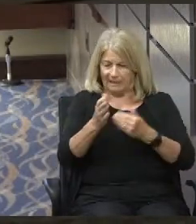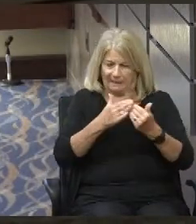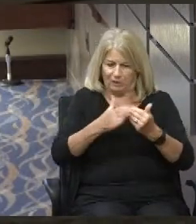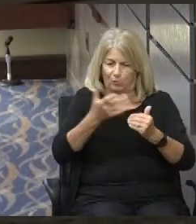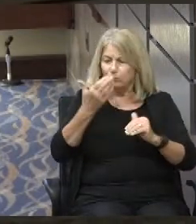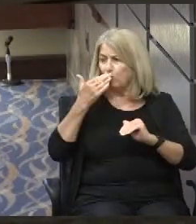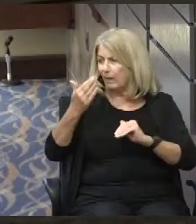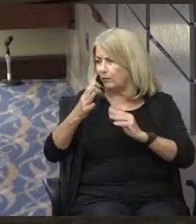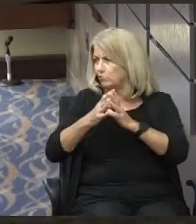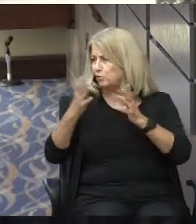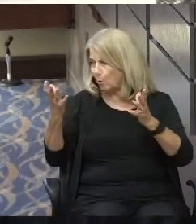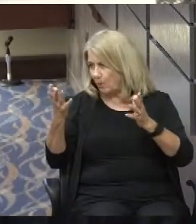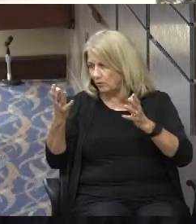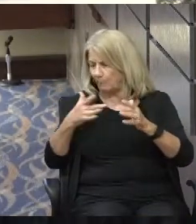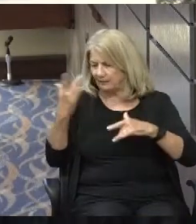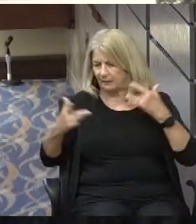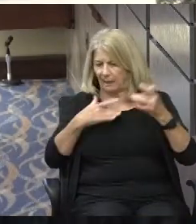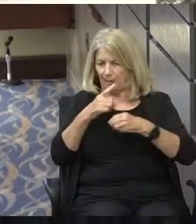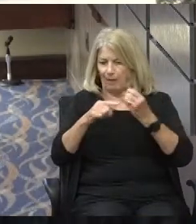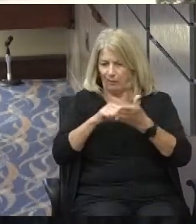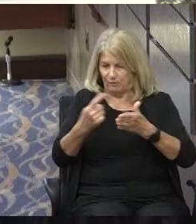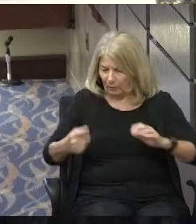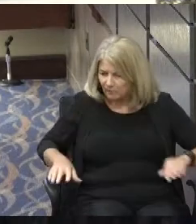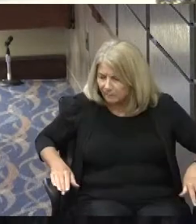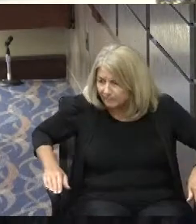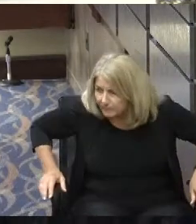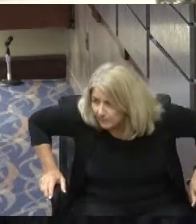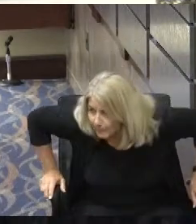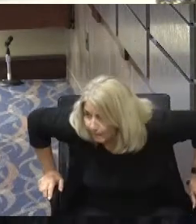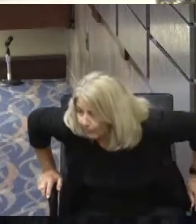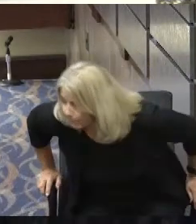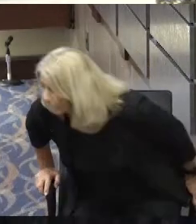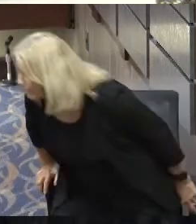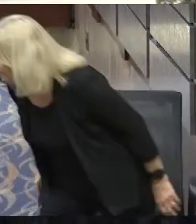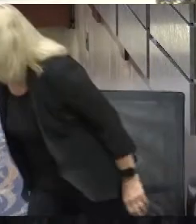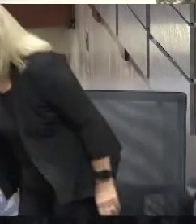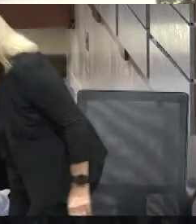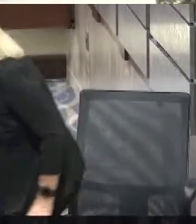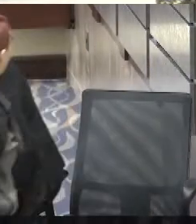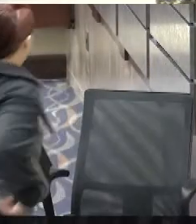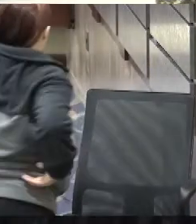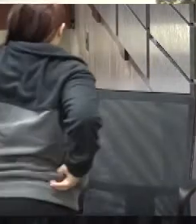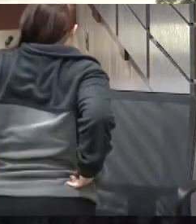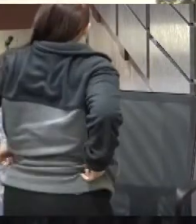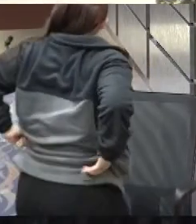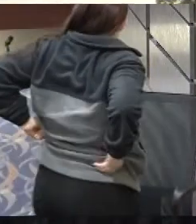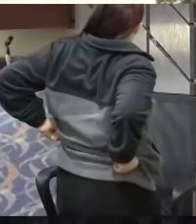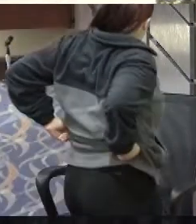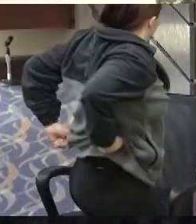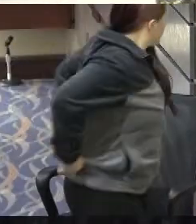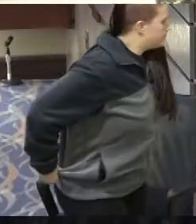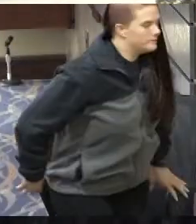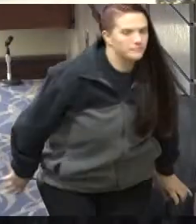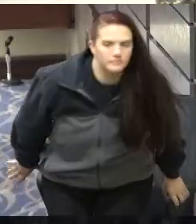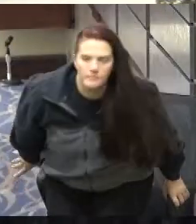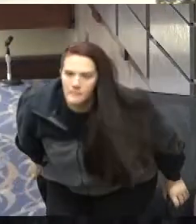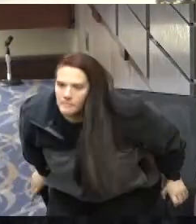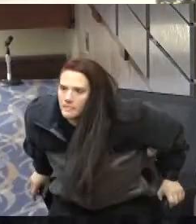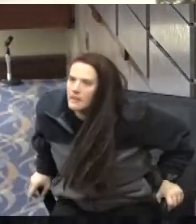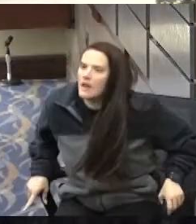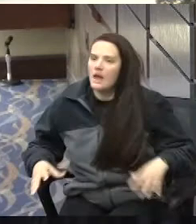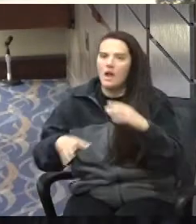much to you both. I'm excited about this going live. Okay, can I add one last thing?